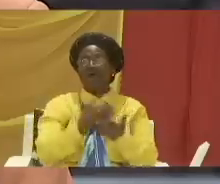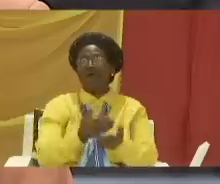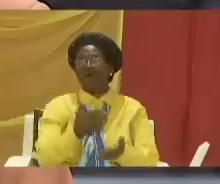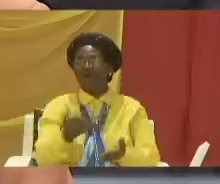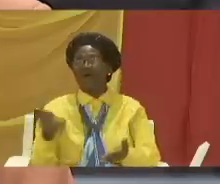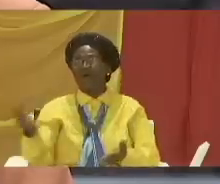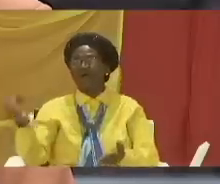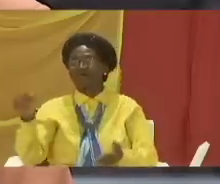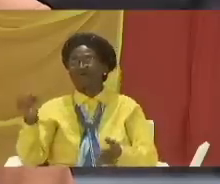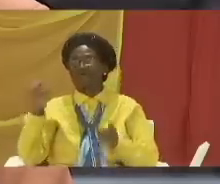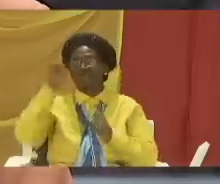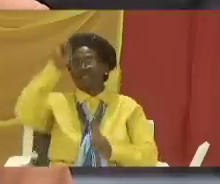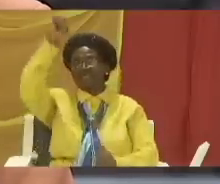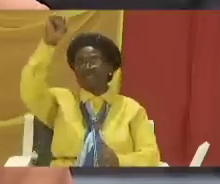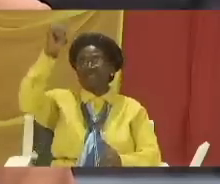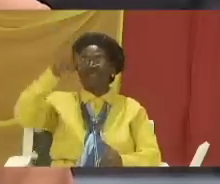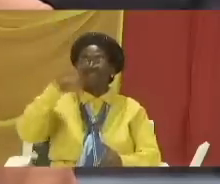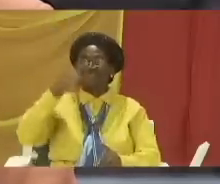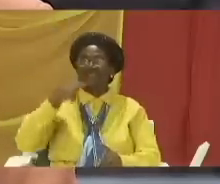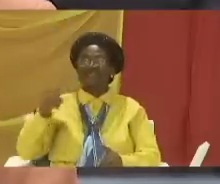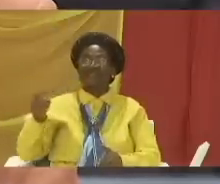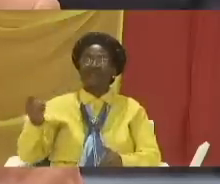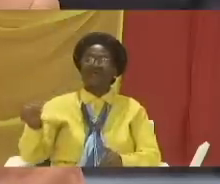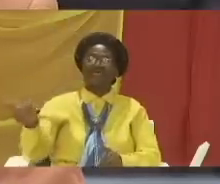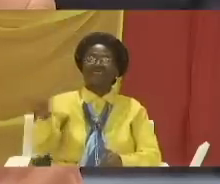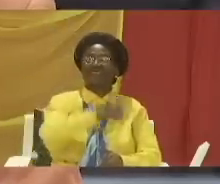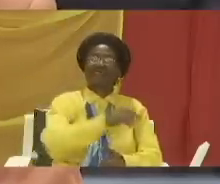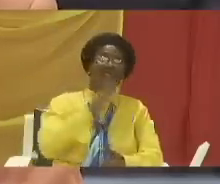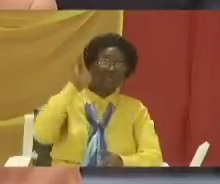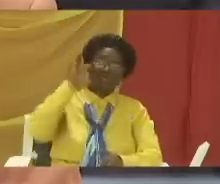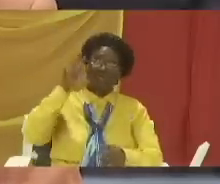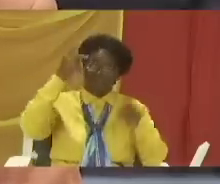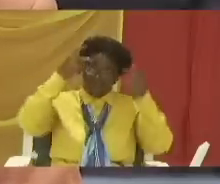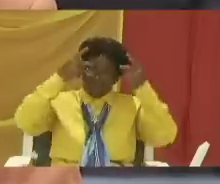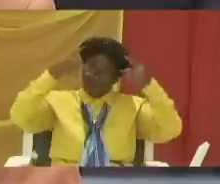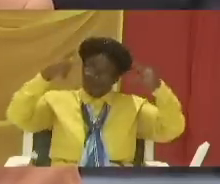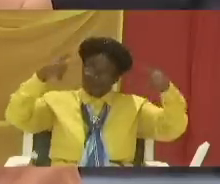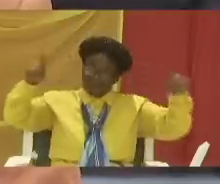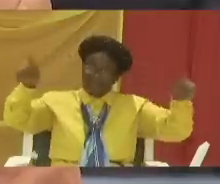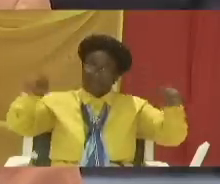He said, you will prosper so much, you'll be lending to nations.